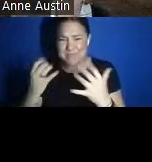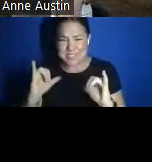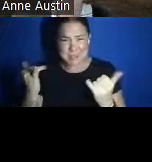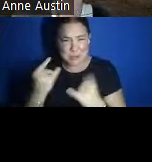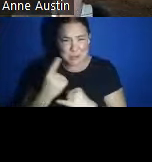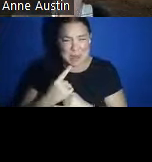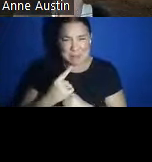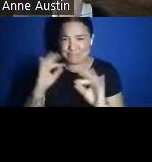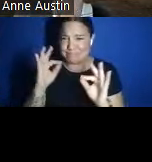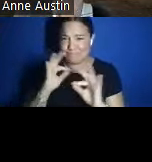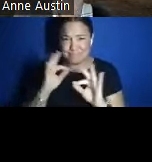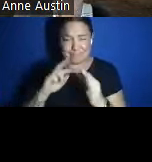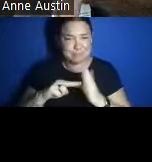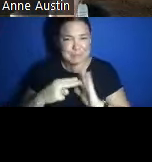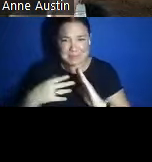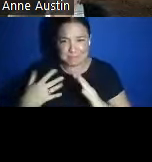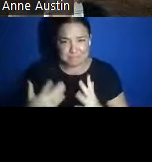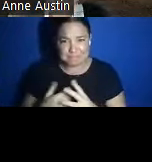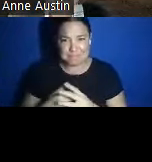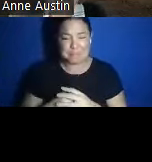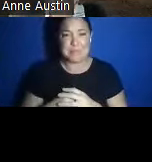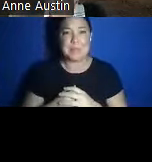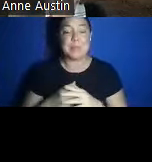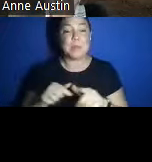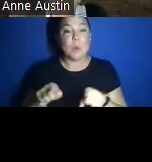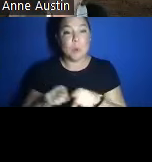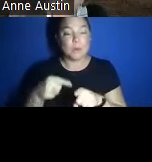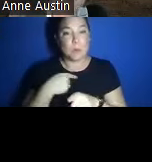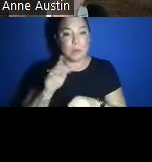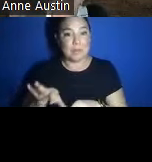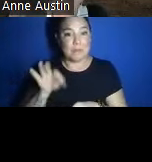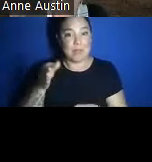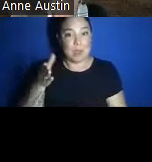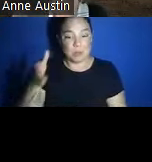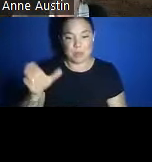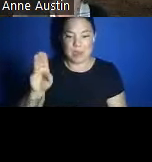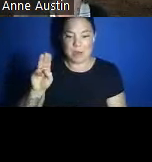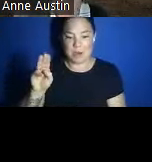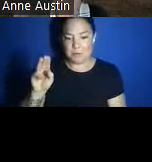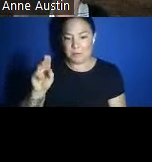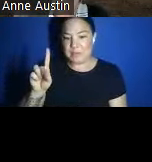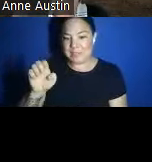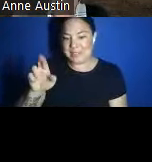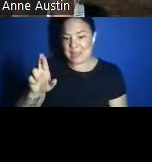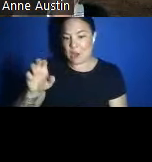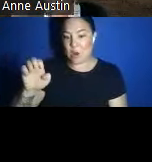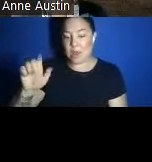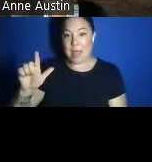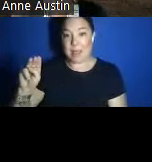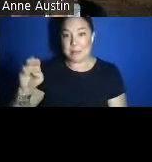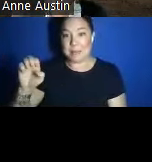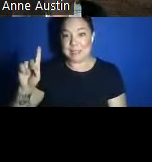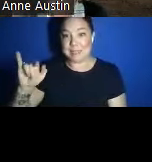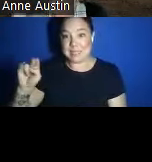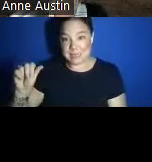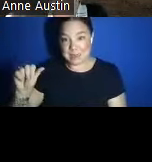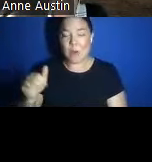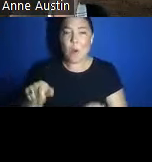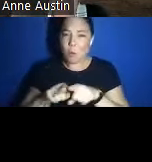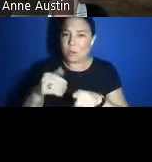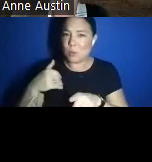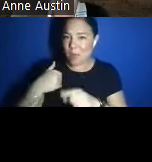don't know what they depict. And yet we found at Deir el-Medina previous evidence of women with these